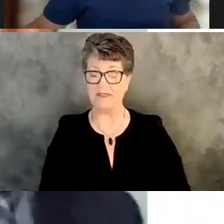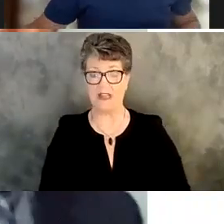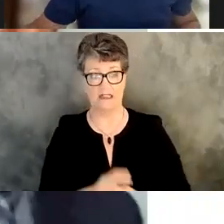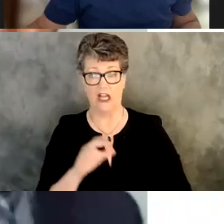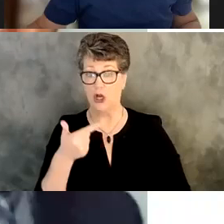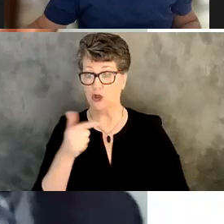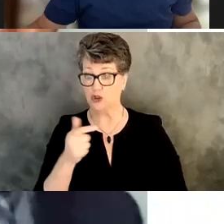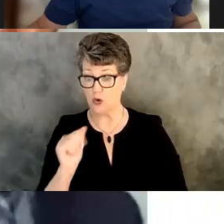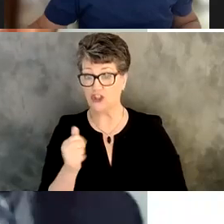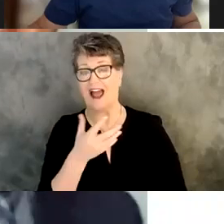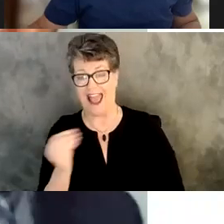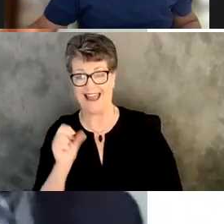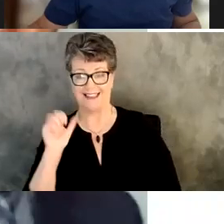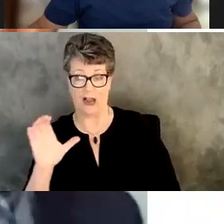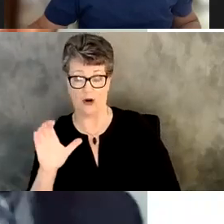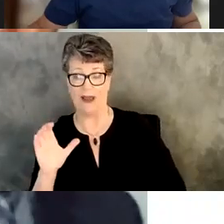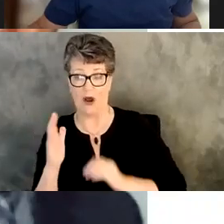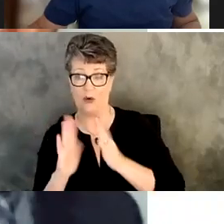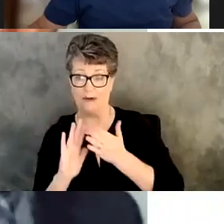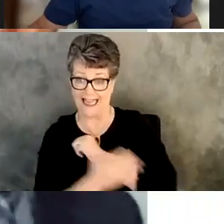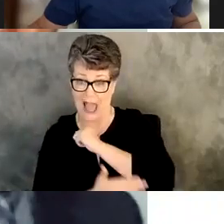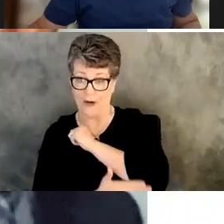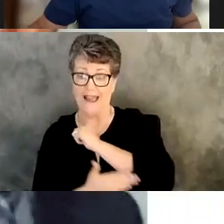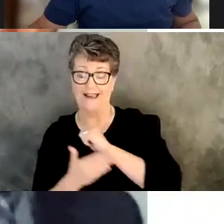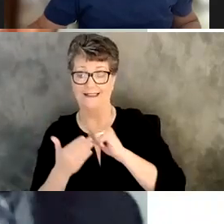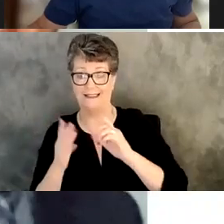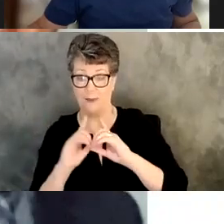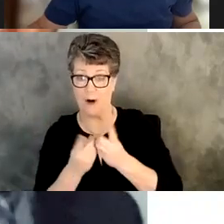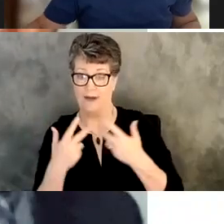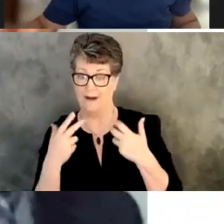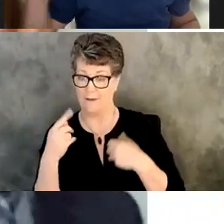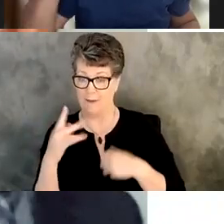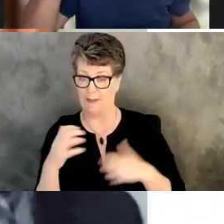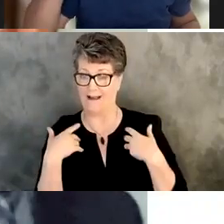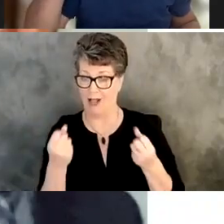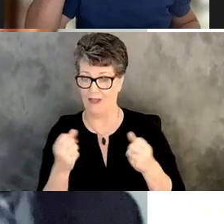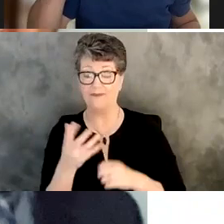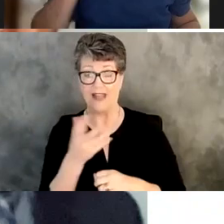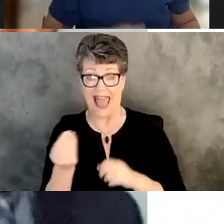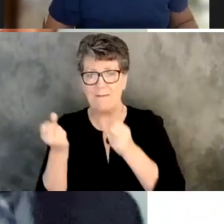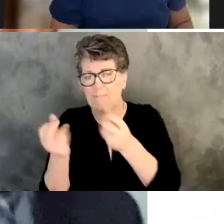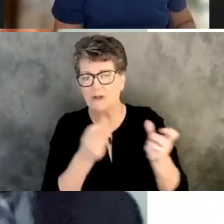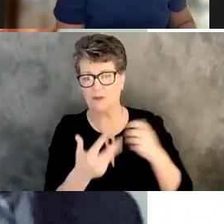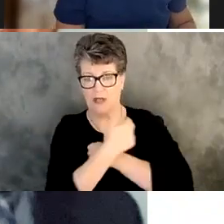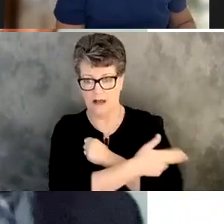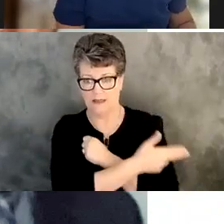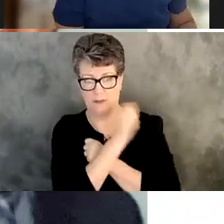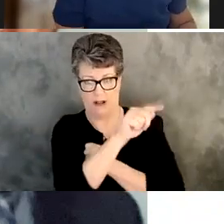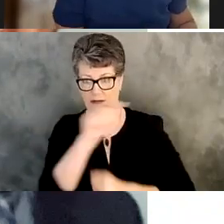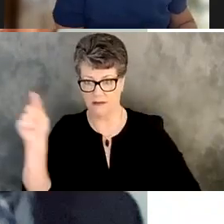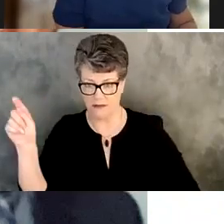Georgia and Sacramento County Departments of Public Health, and multiple hospitals